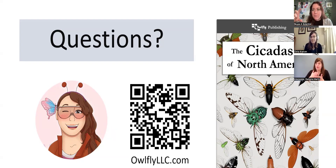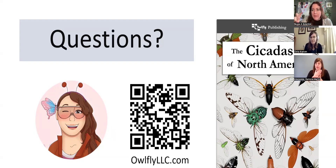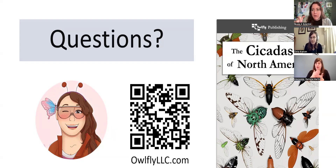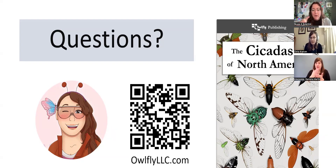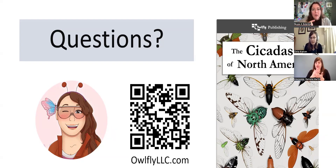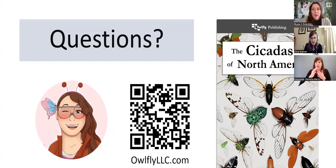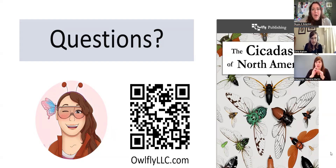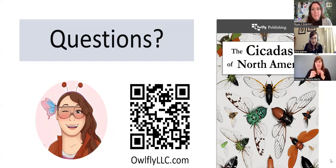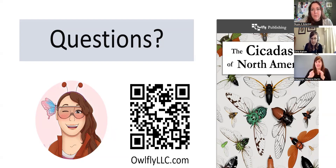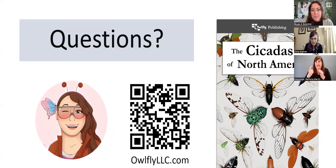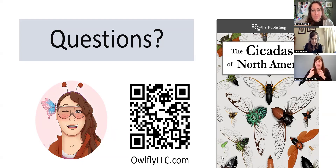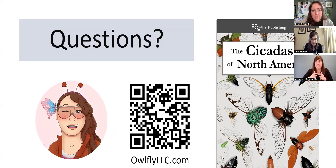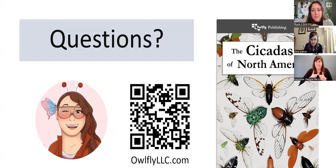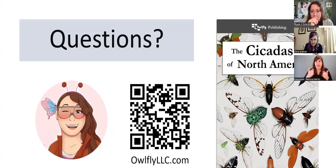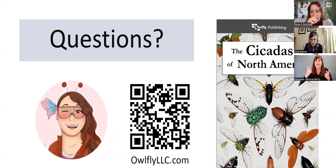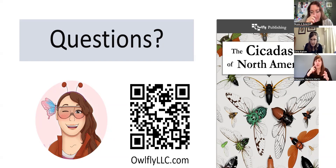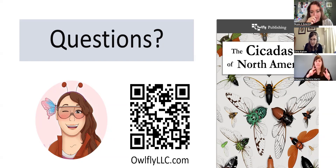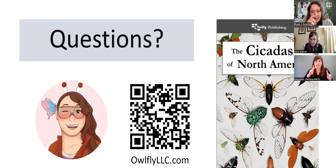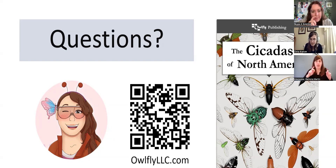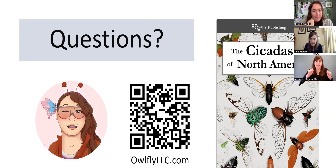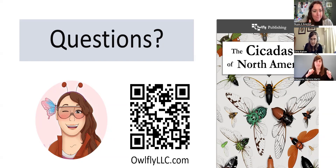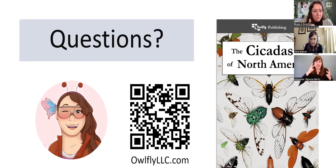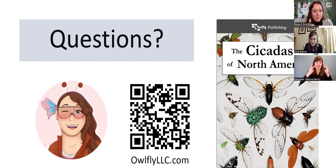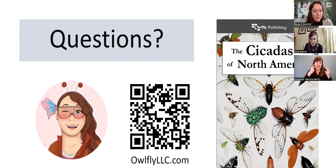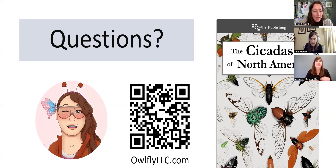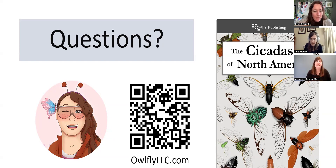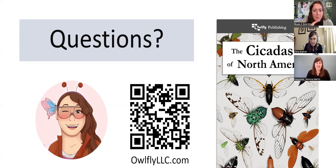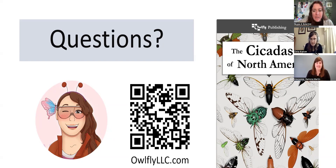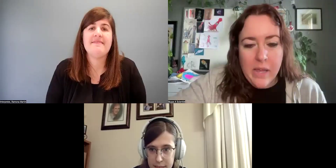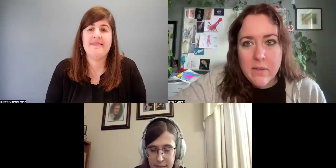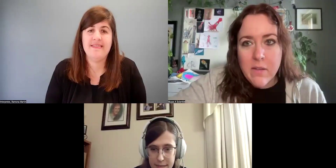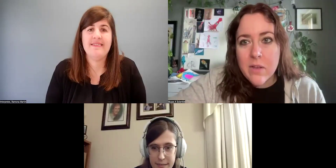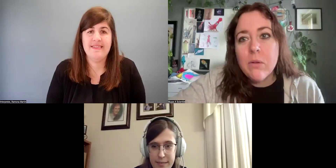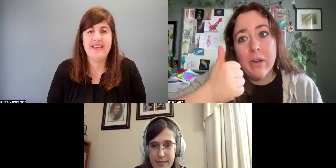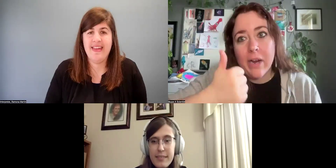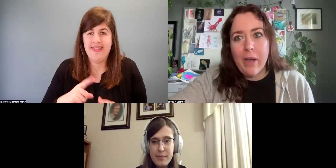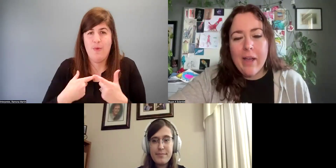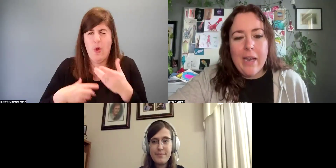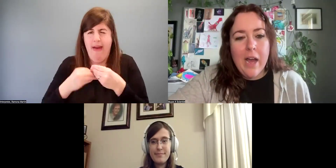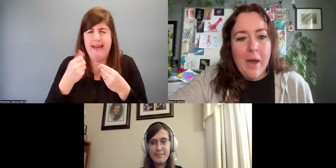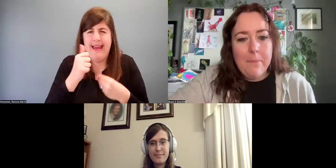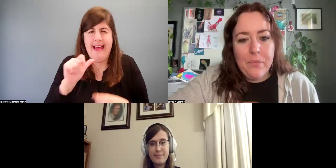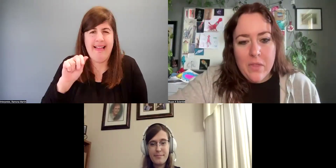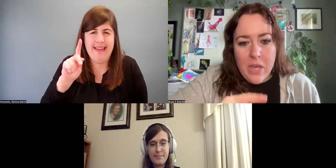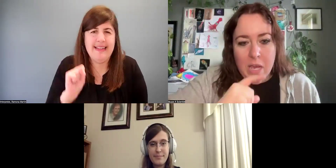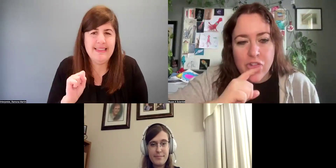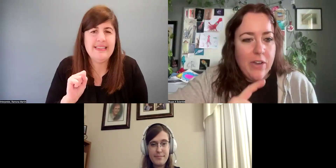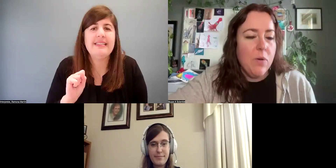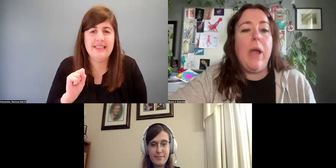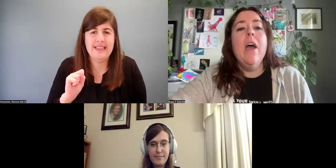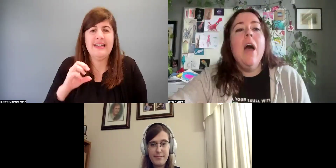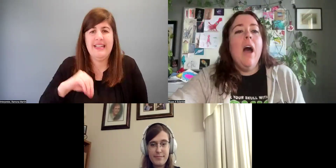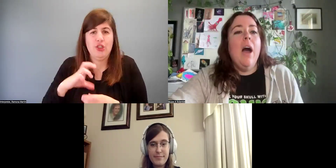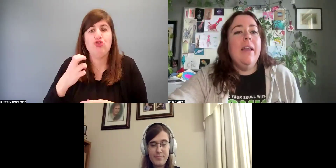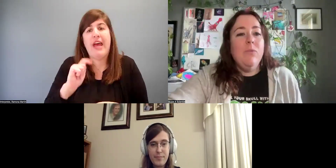is a little bit bigger for people to see. Absolutely. Sweet. And then we can put any links also. Great. Okay. In the chat